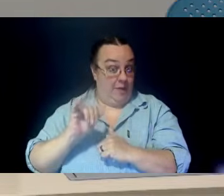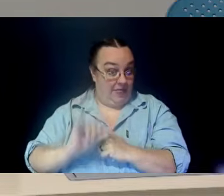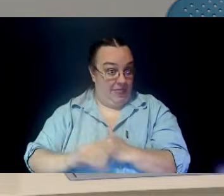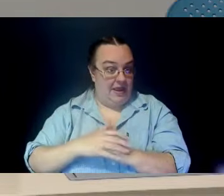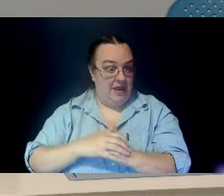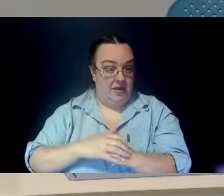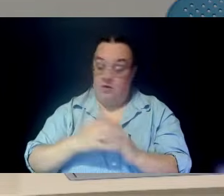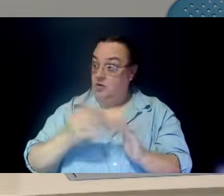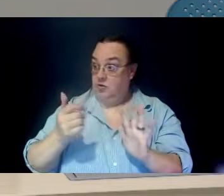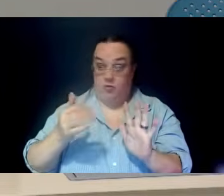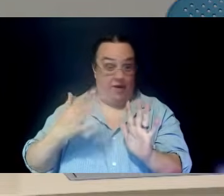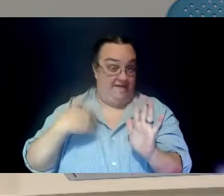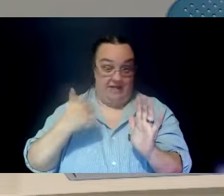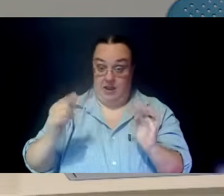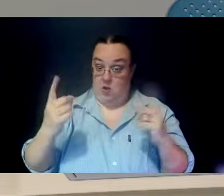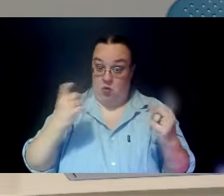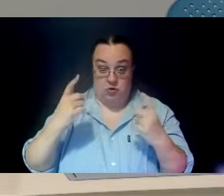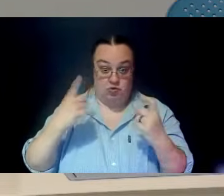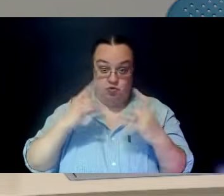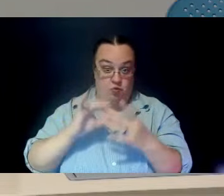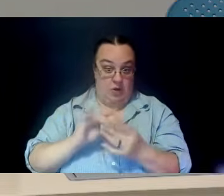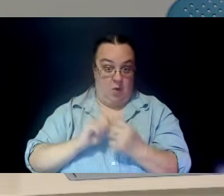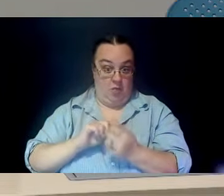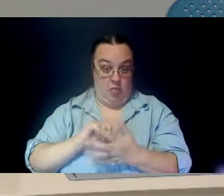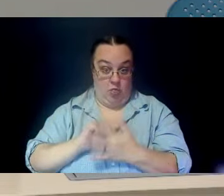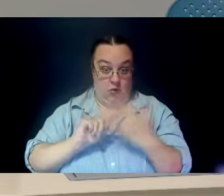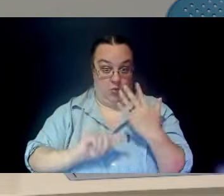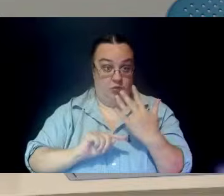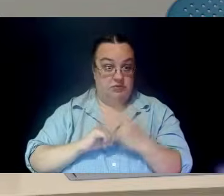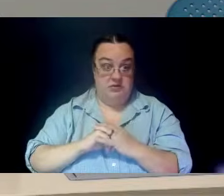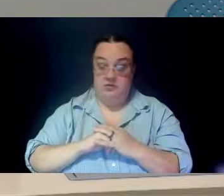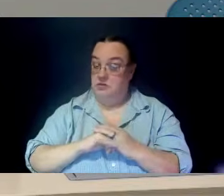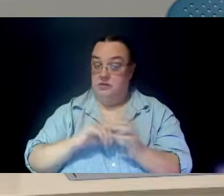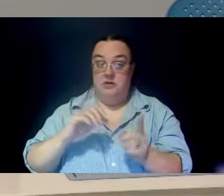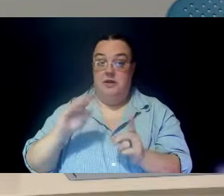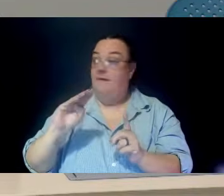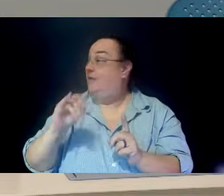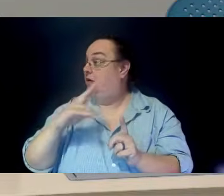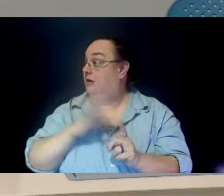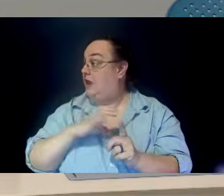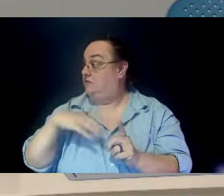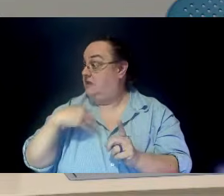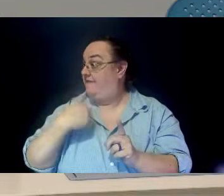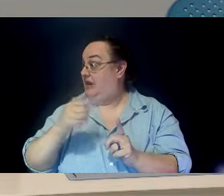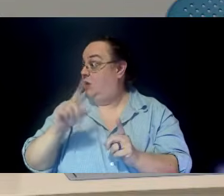any questions related to? Any questions?